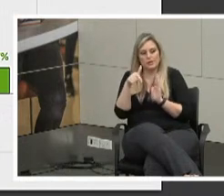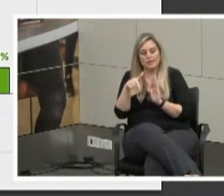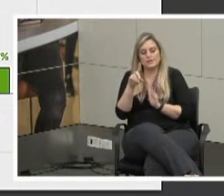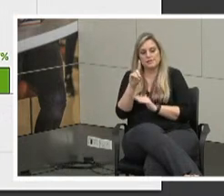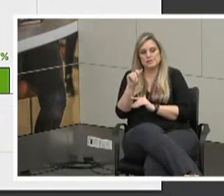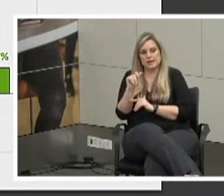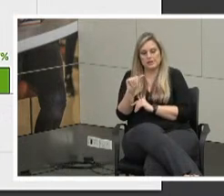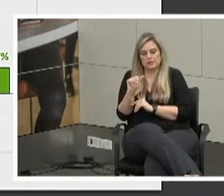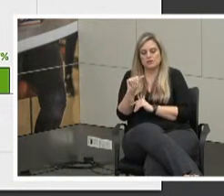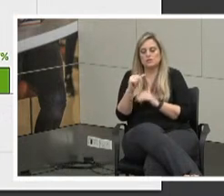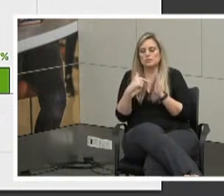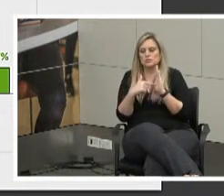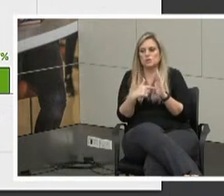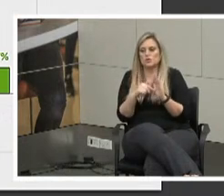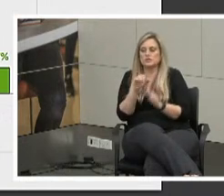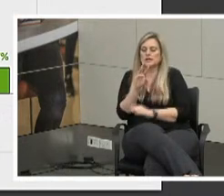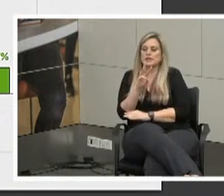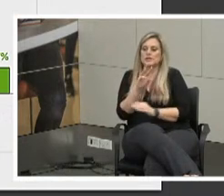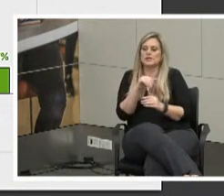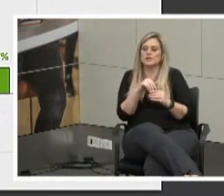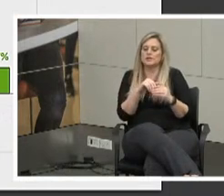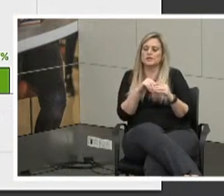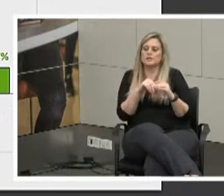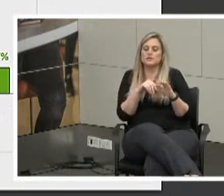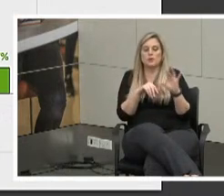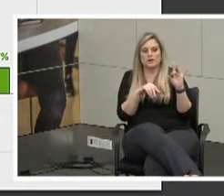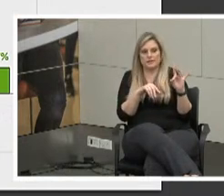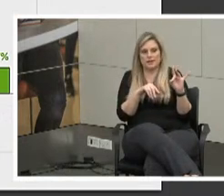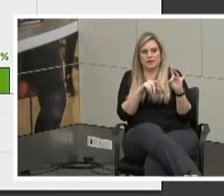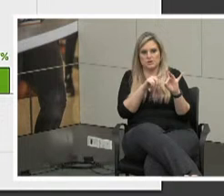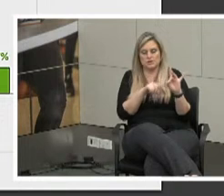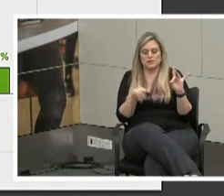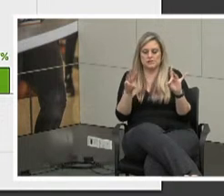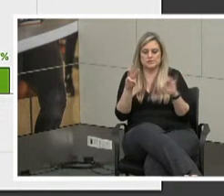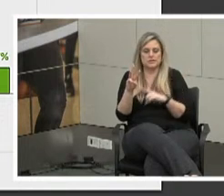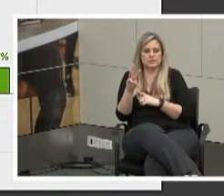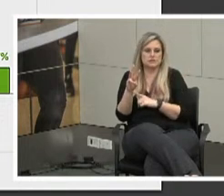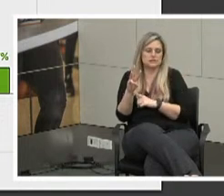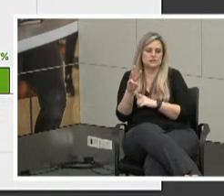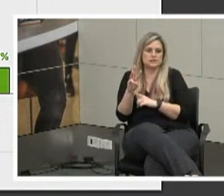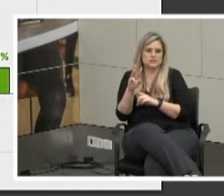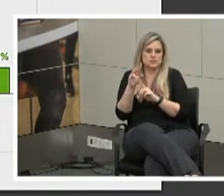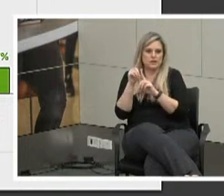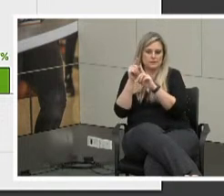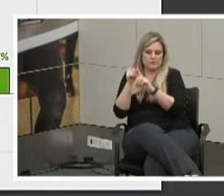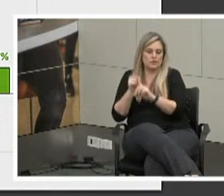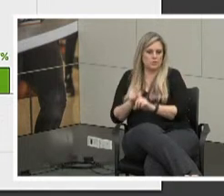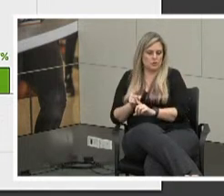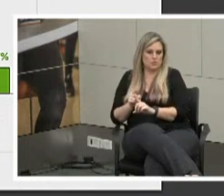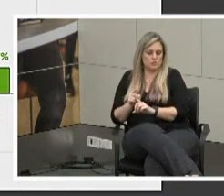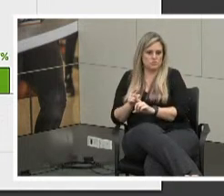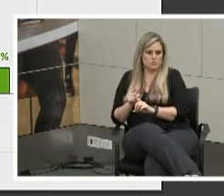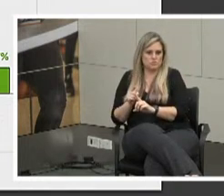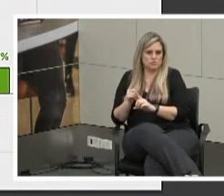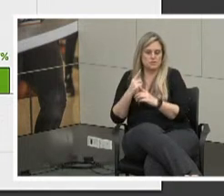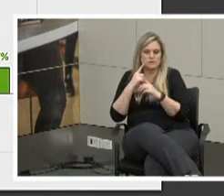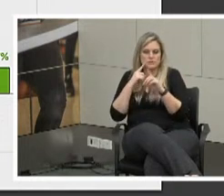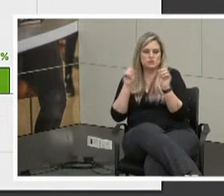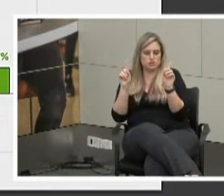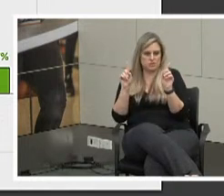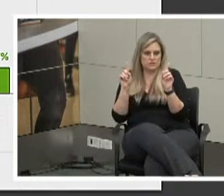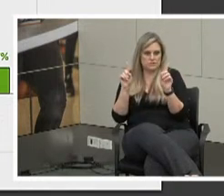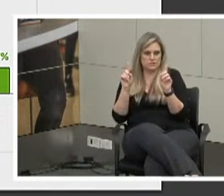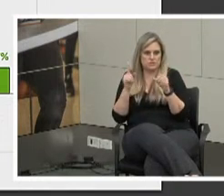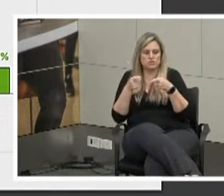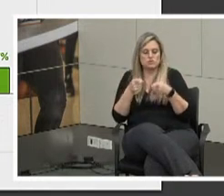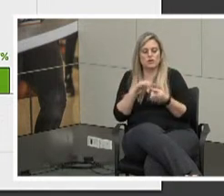data that six out of the eight um targets have been achieved at